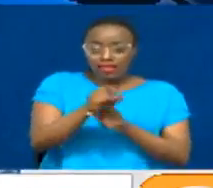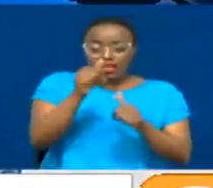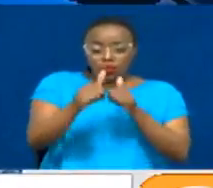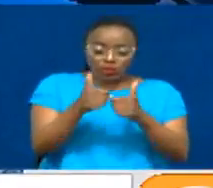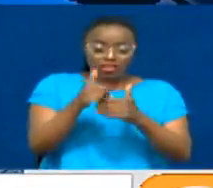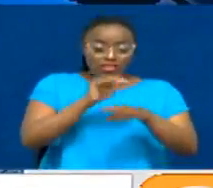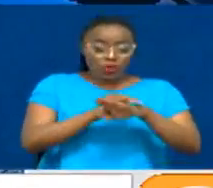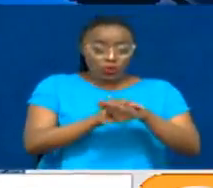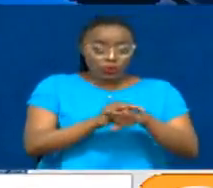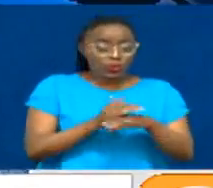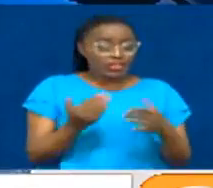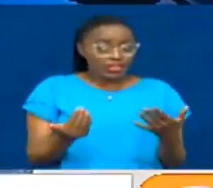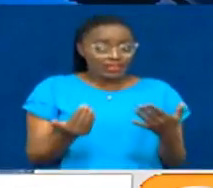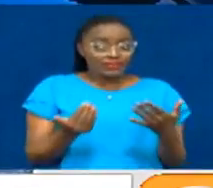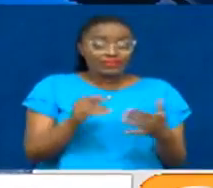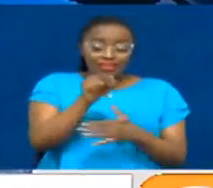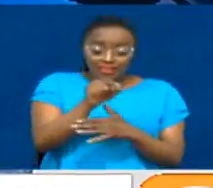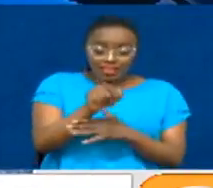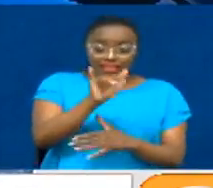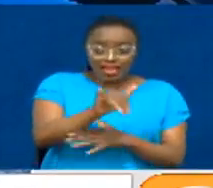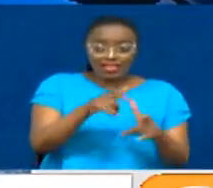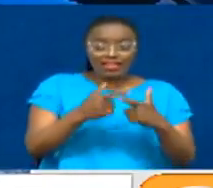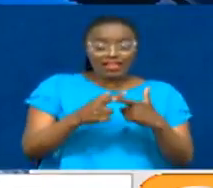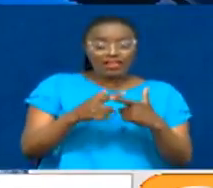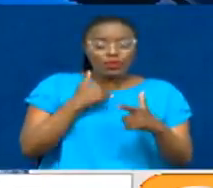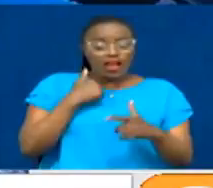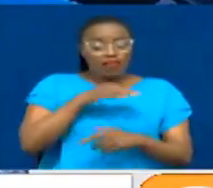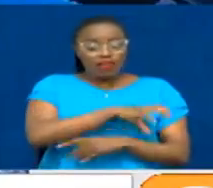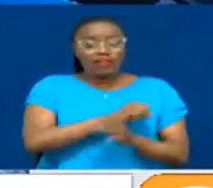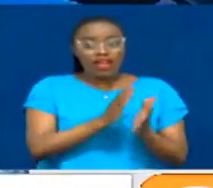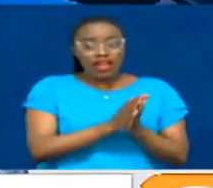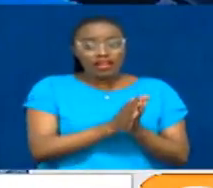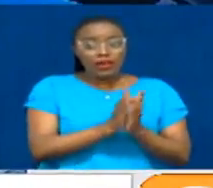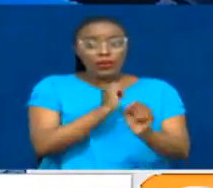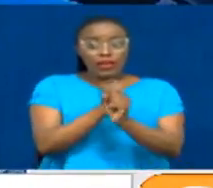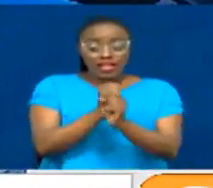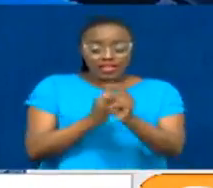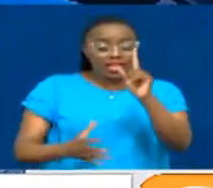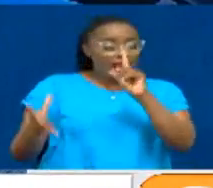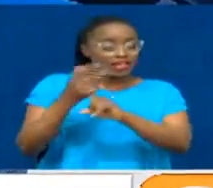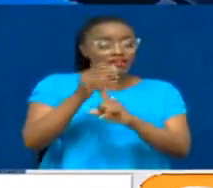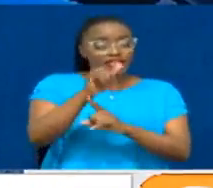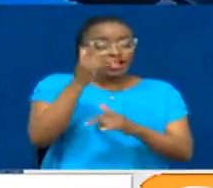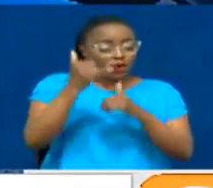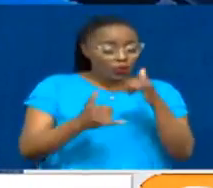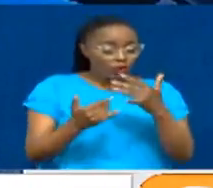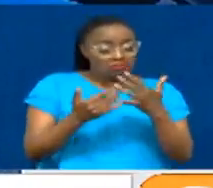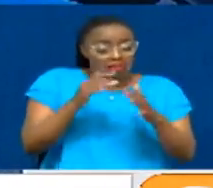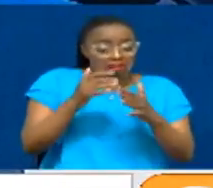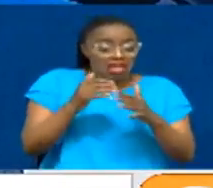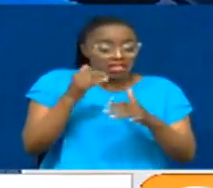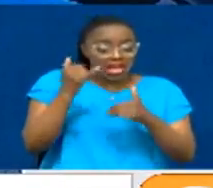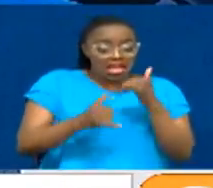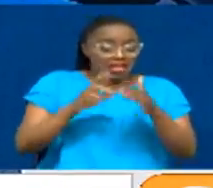is constructive. So it did work, actually. It was a deterrence, and we actually did achieve its consequence.